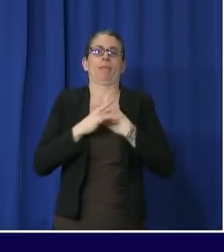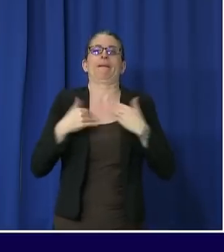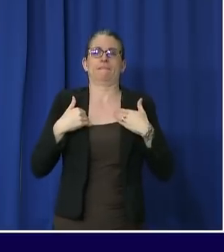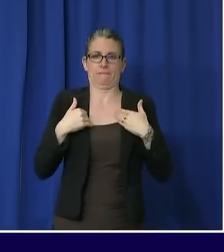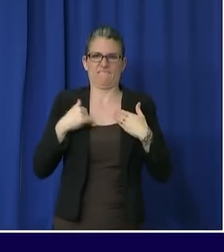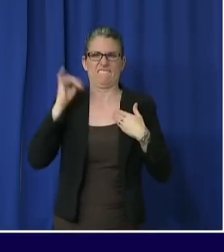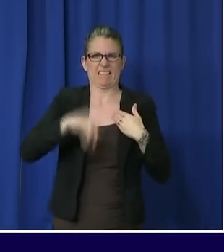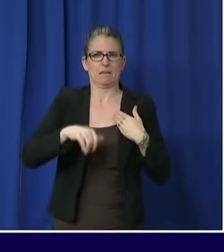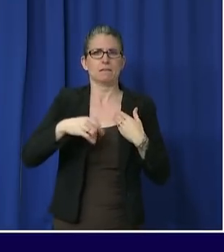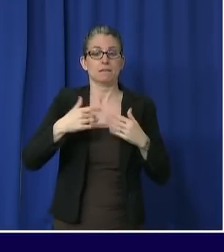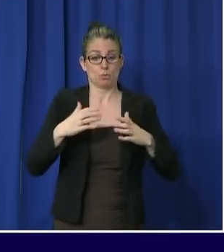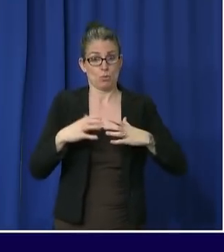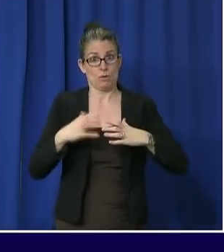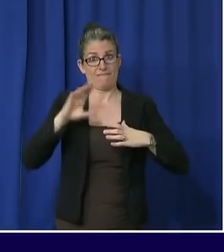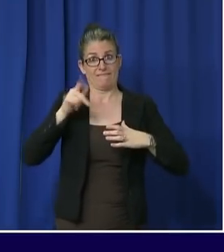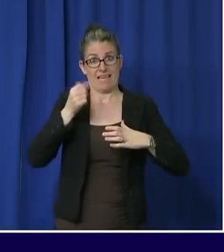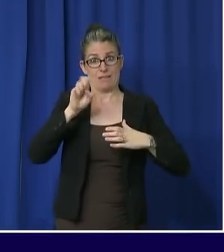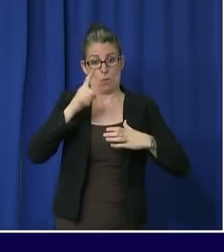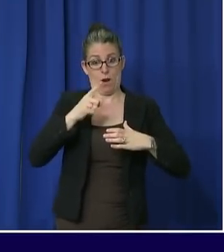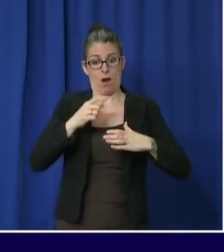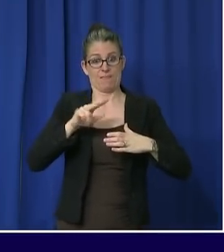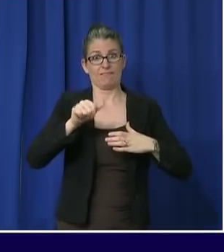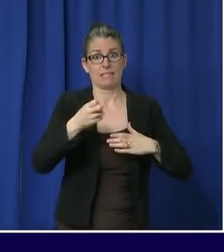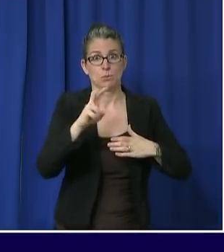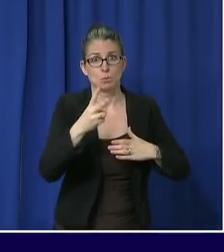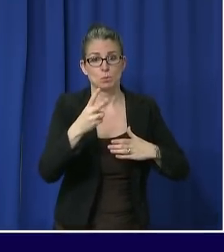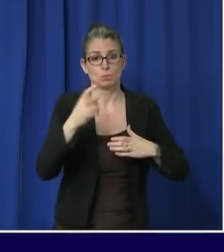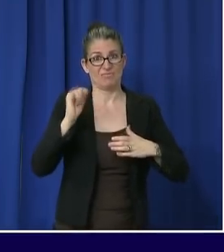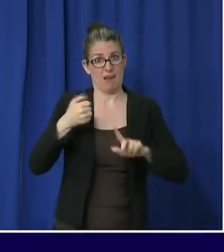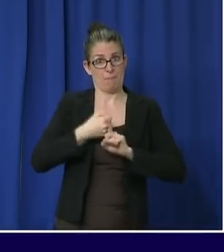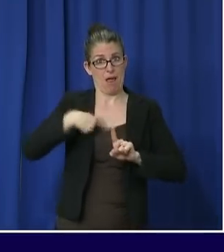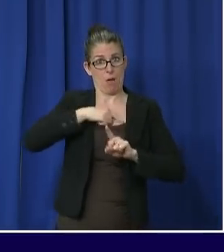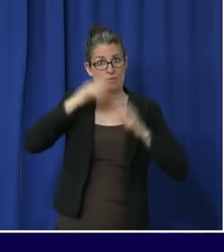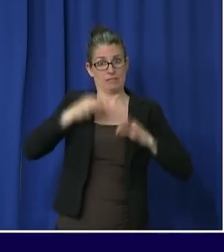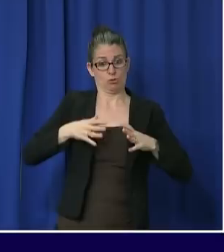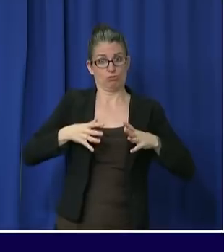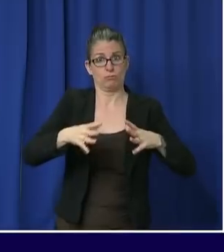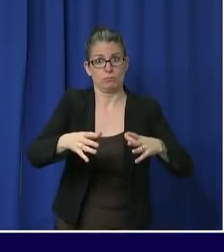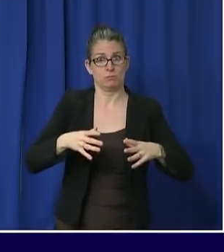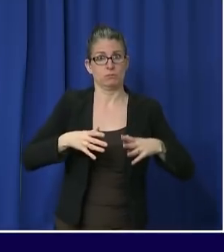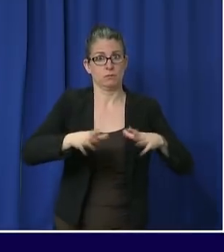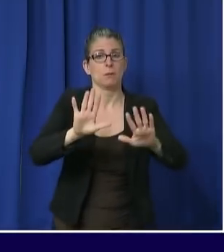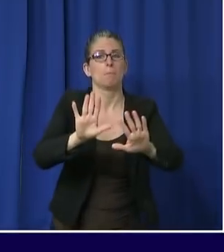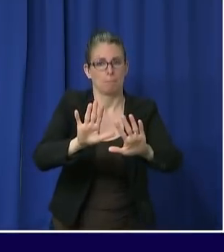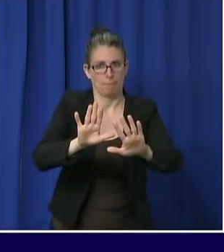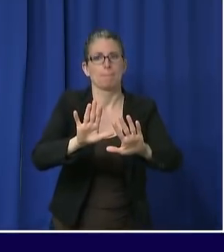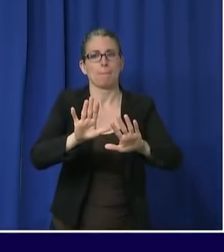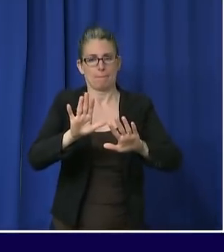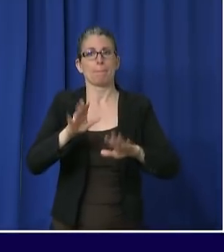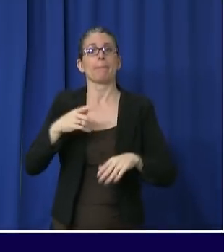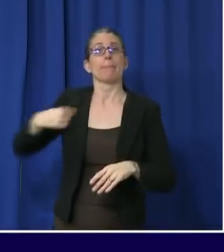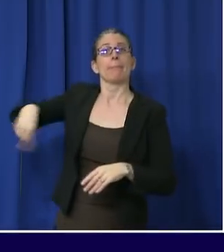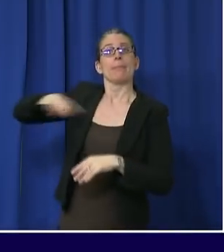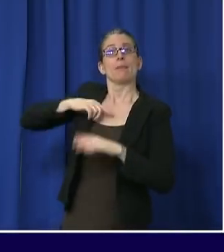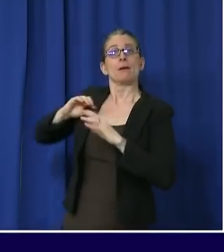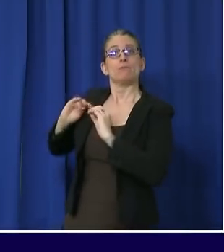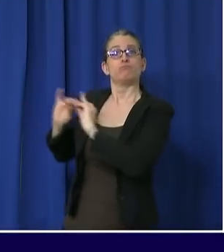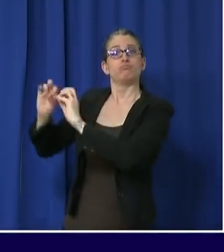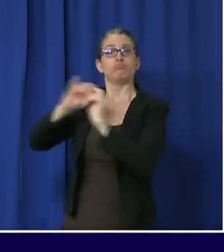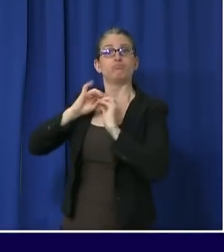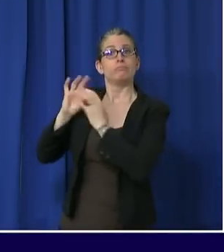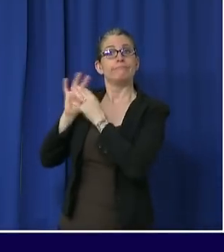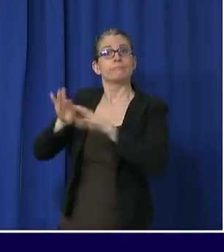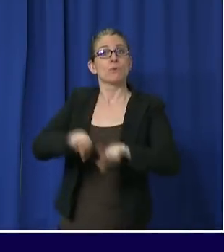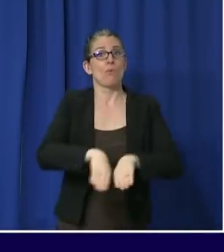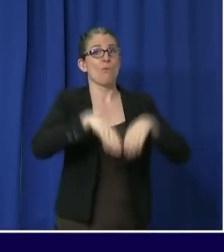a couple of observations, Kevin. The first is that the decisions and discussion around reopening are not premised on any one metric.